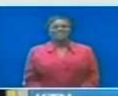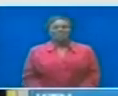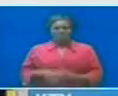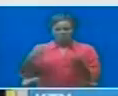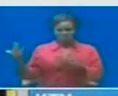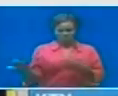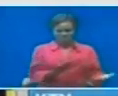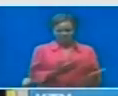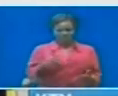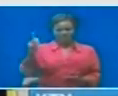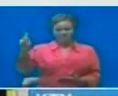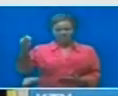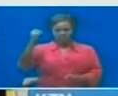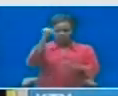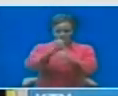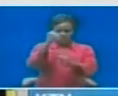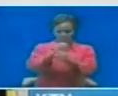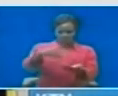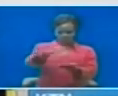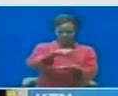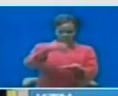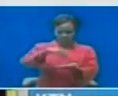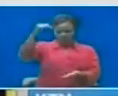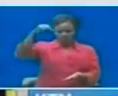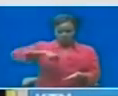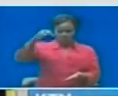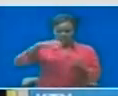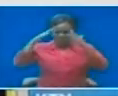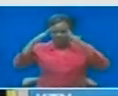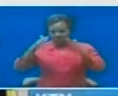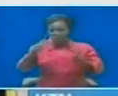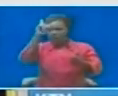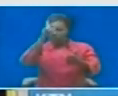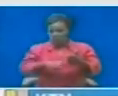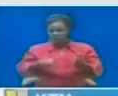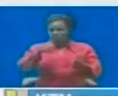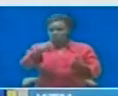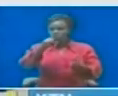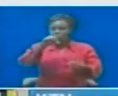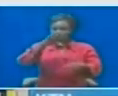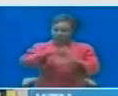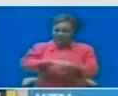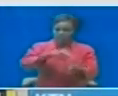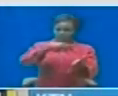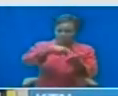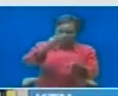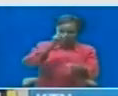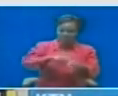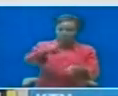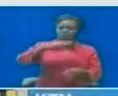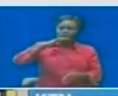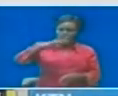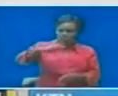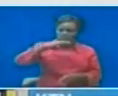Welcome to this edition of KTN Job Center, and today we focus on getting paid to speak. It is a skill